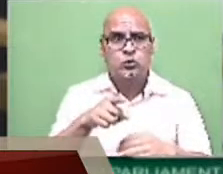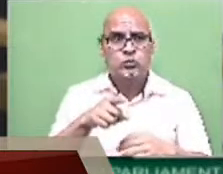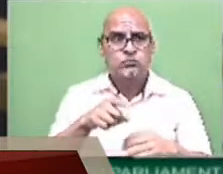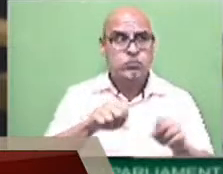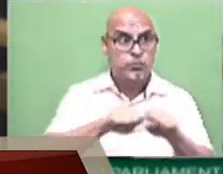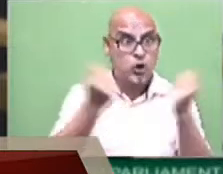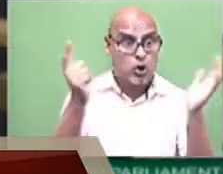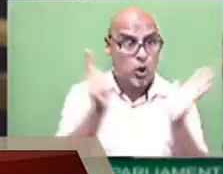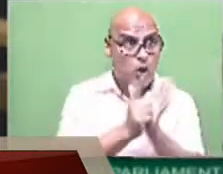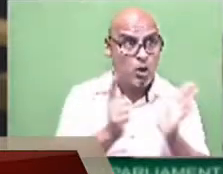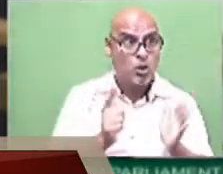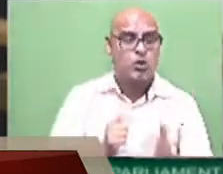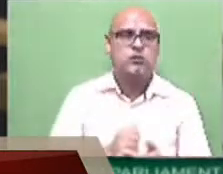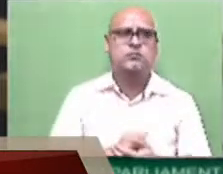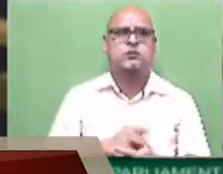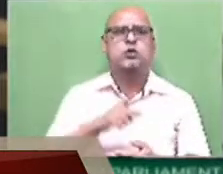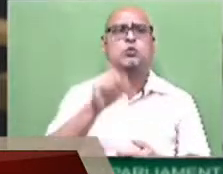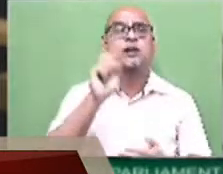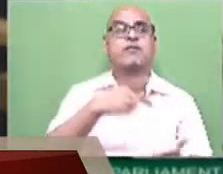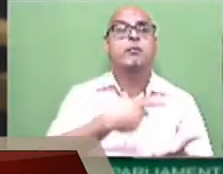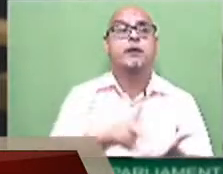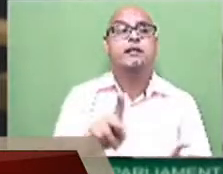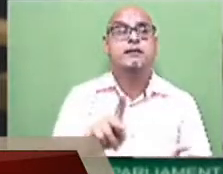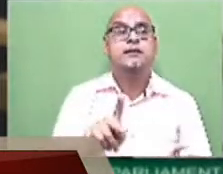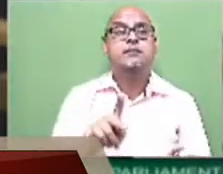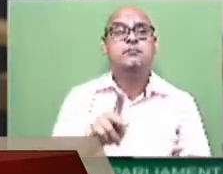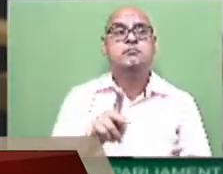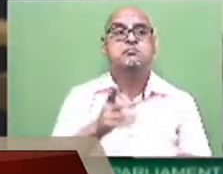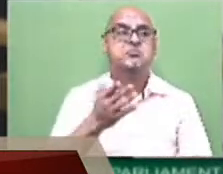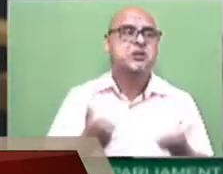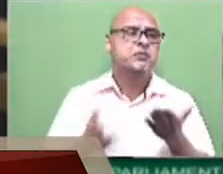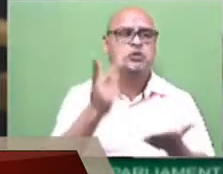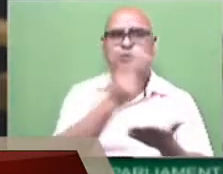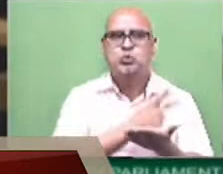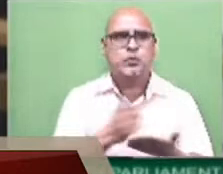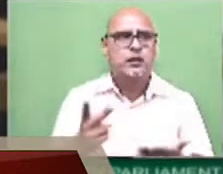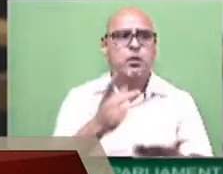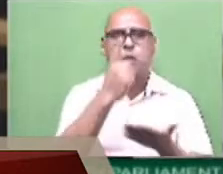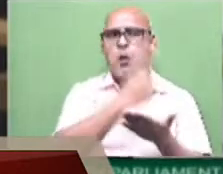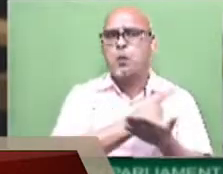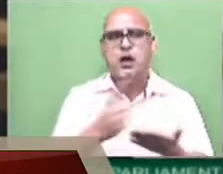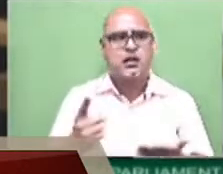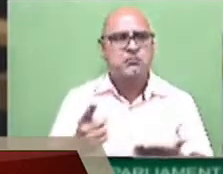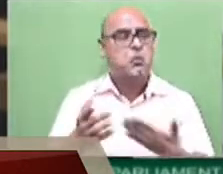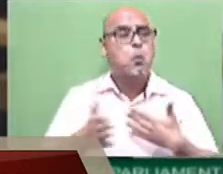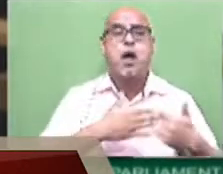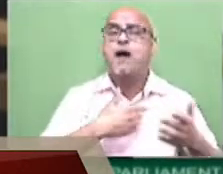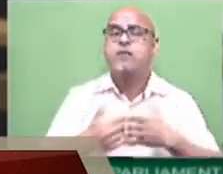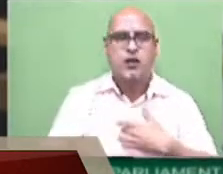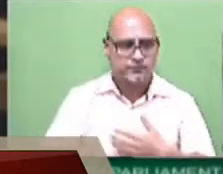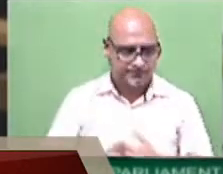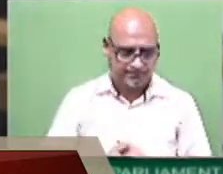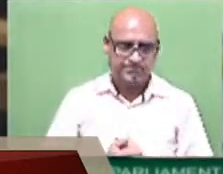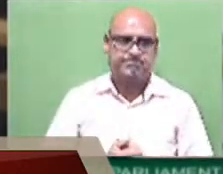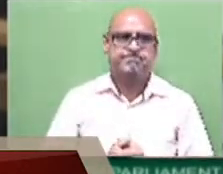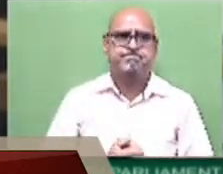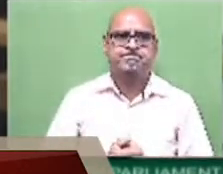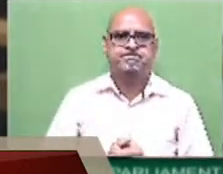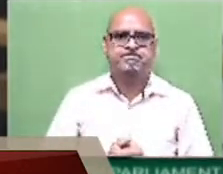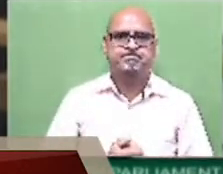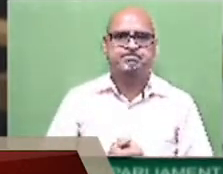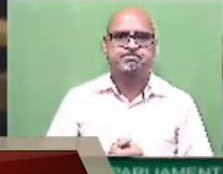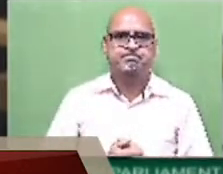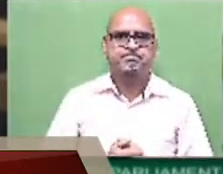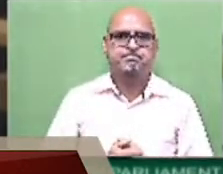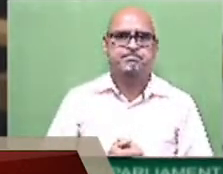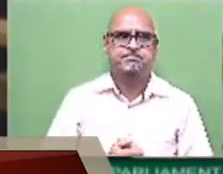105C at subclause 6, where it reads that the time within the fixed penalty is payable shall be 14